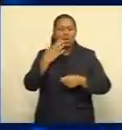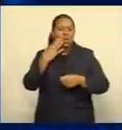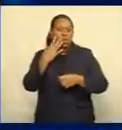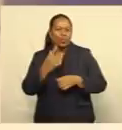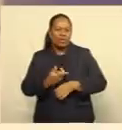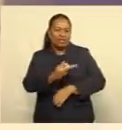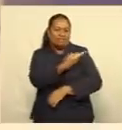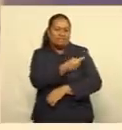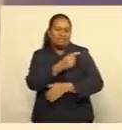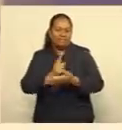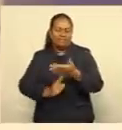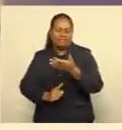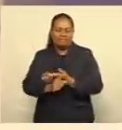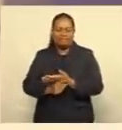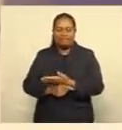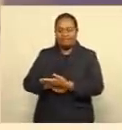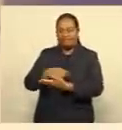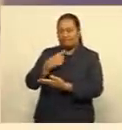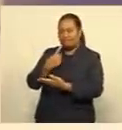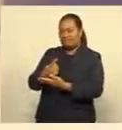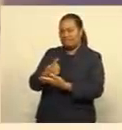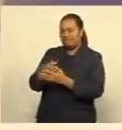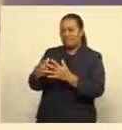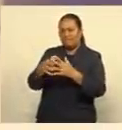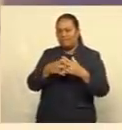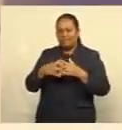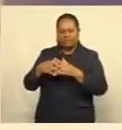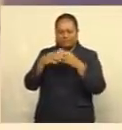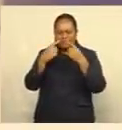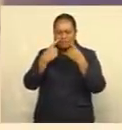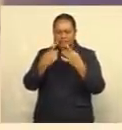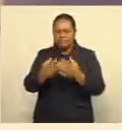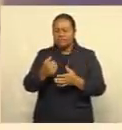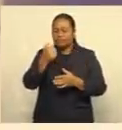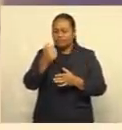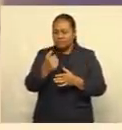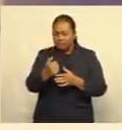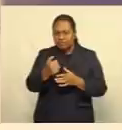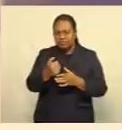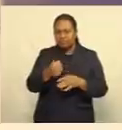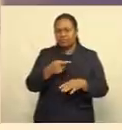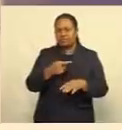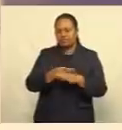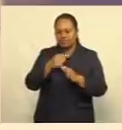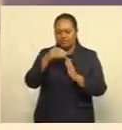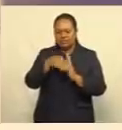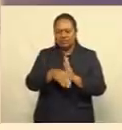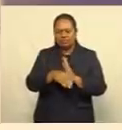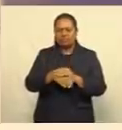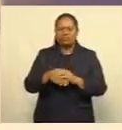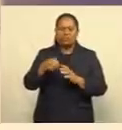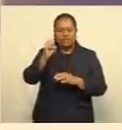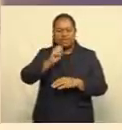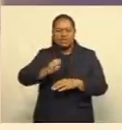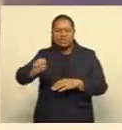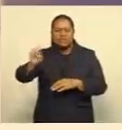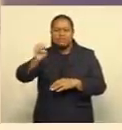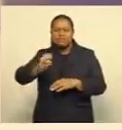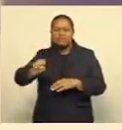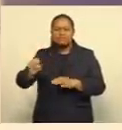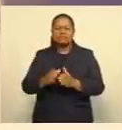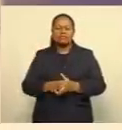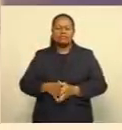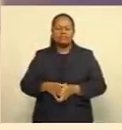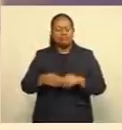program? The US dollar tumbled near a 6-week low against its peers today, as the euro led a rally on the back of a